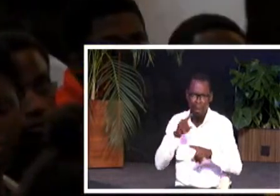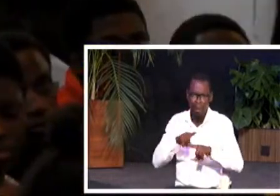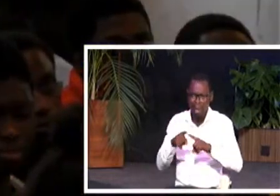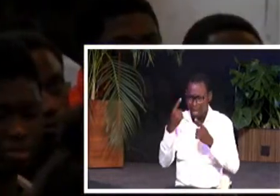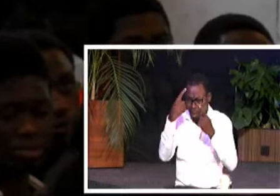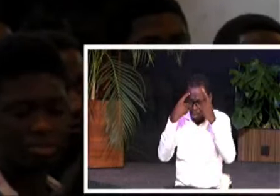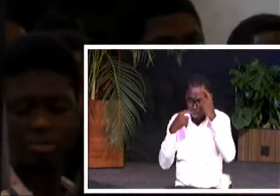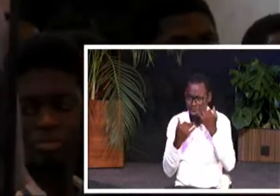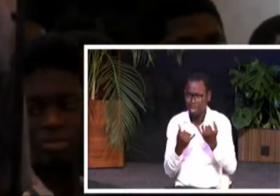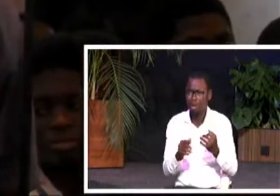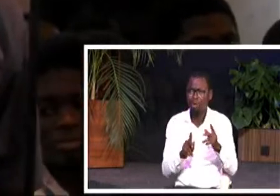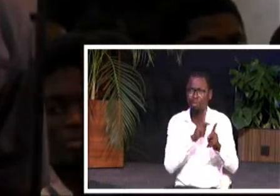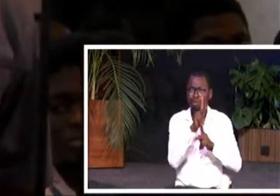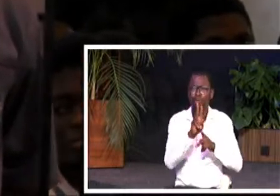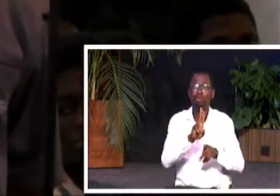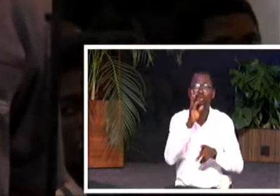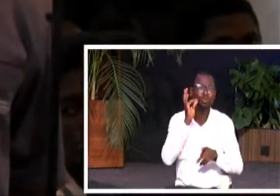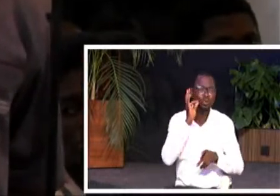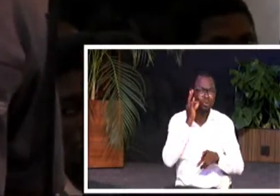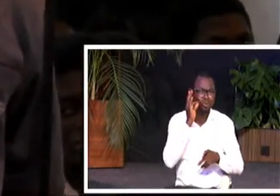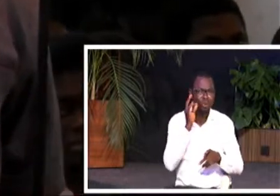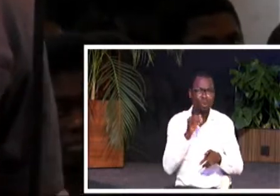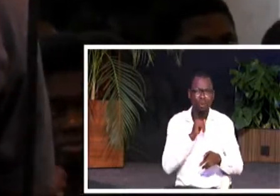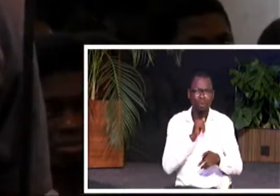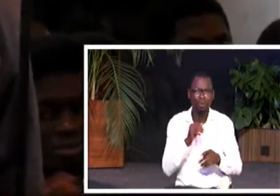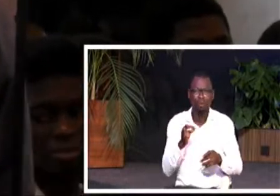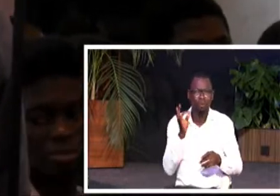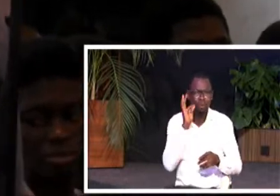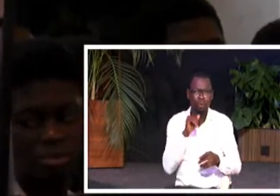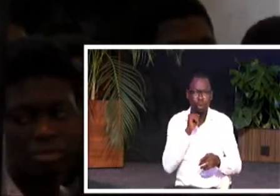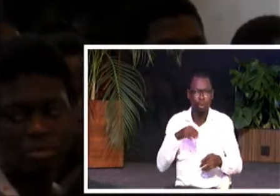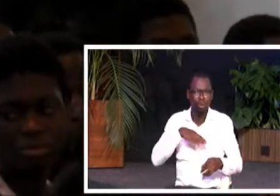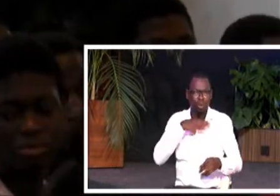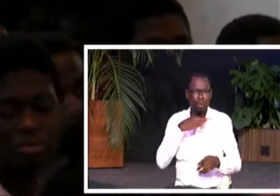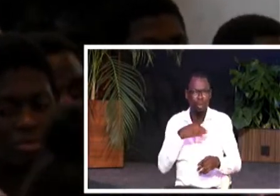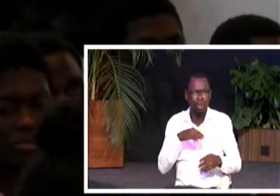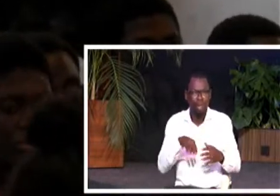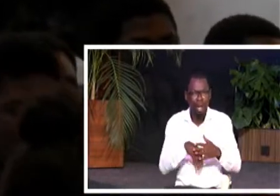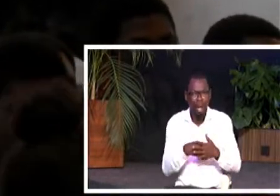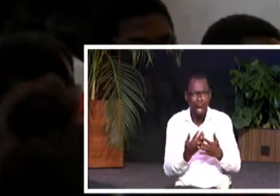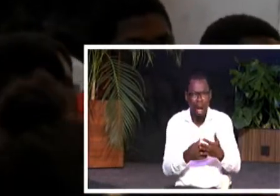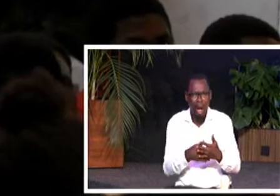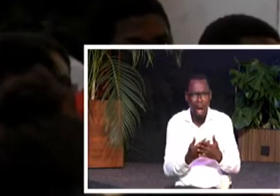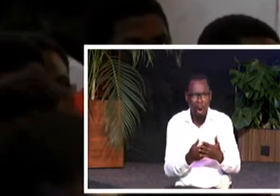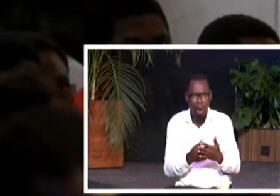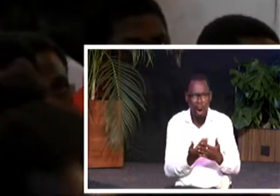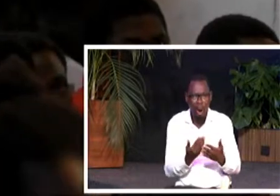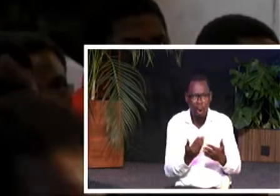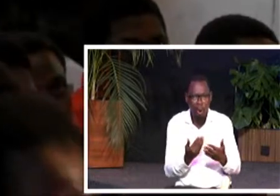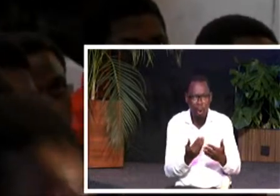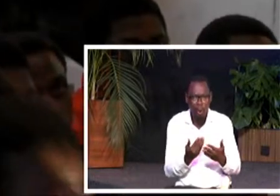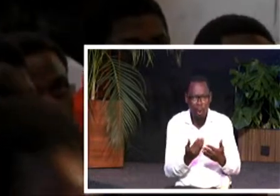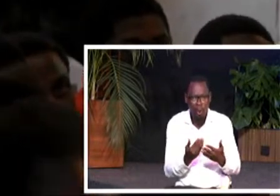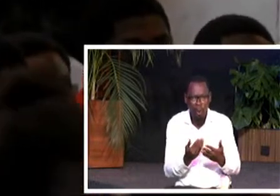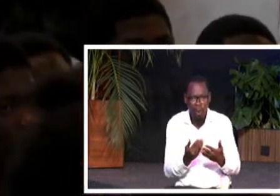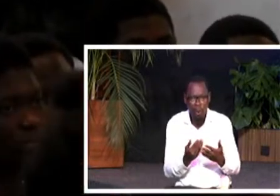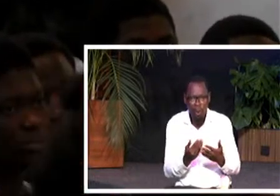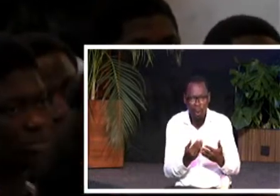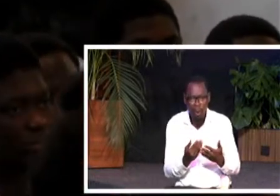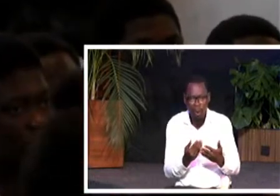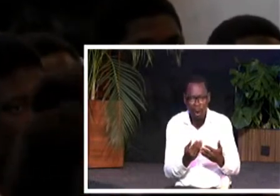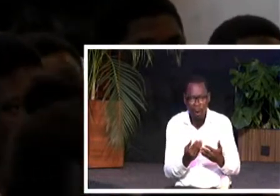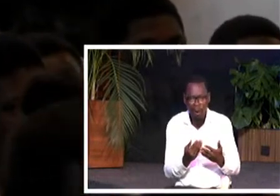then do you advise farmers of today, because of the high demand of food, how then do they farm and then